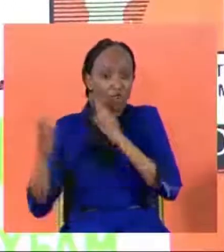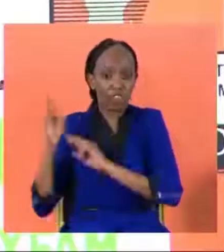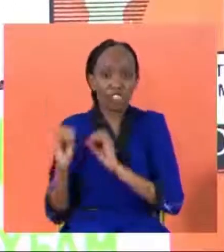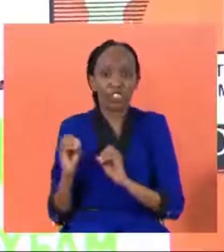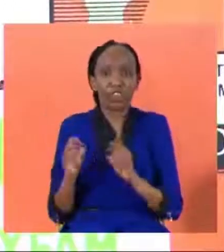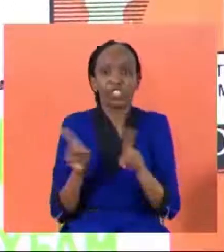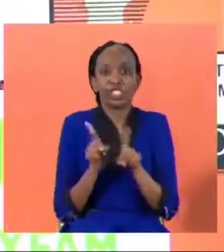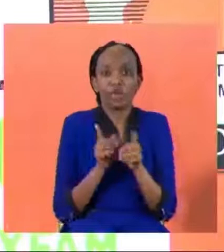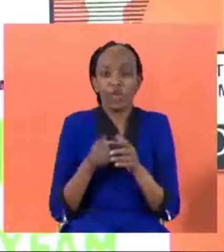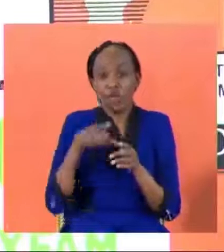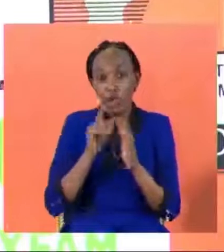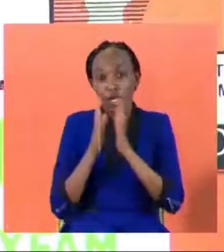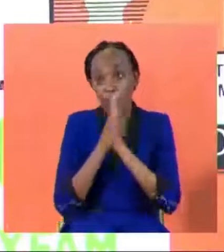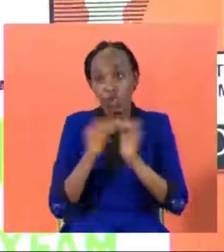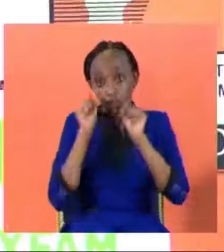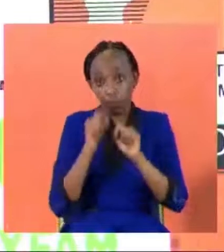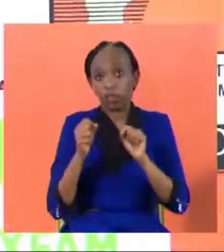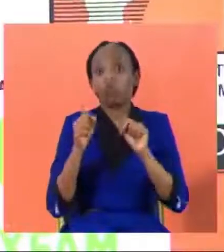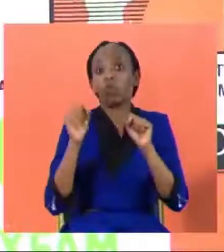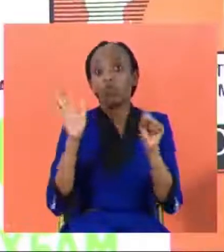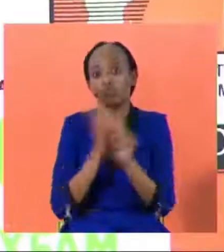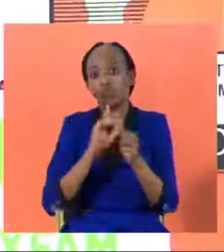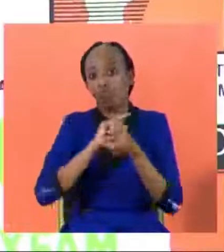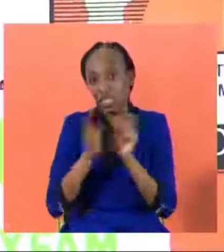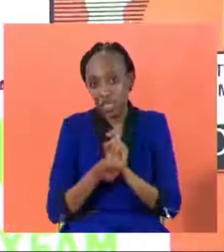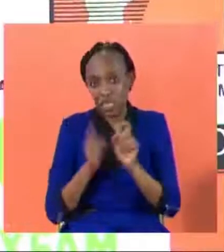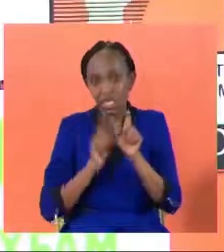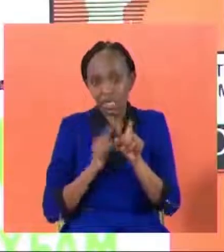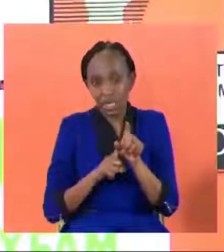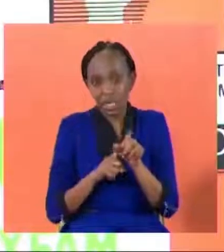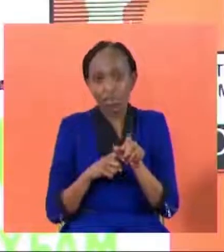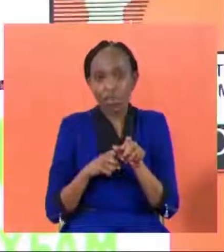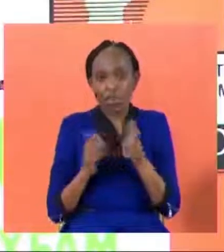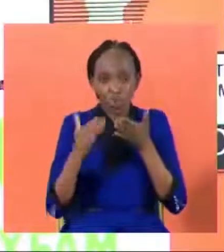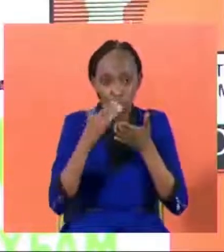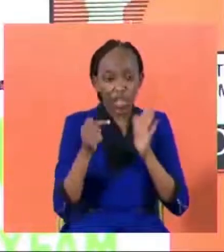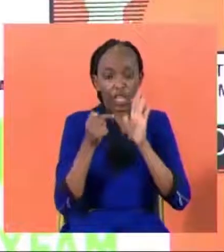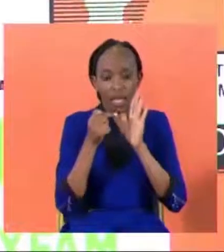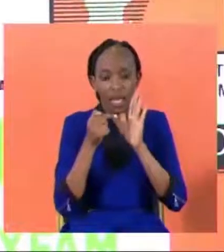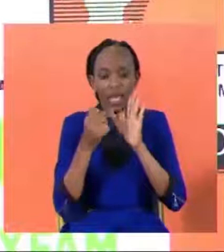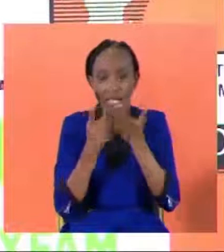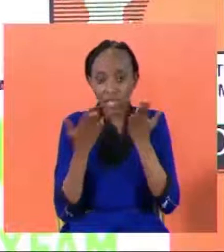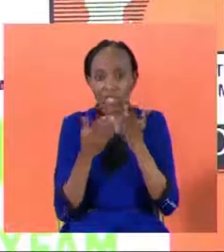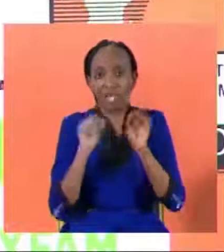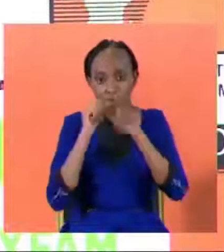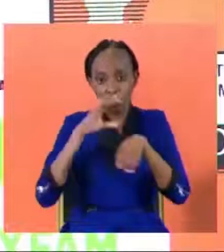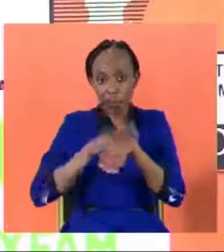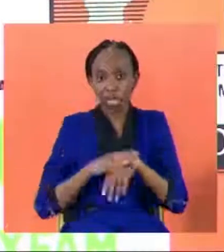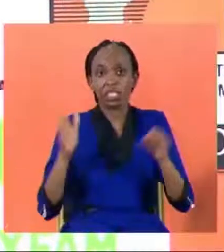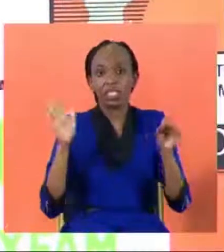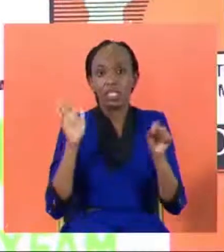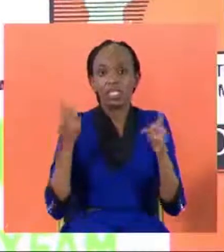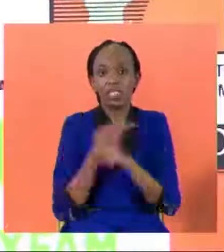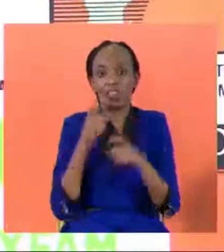to even, your story might completely change once you go and you gather the content, and you might find that it's completely different than